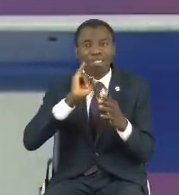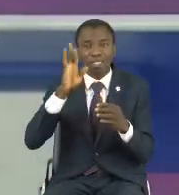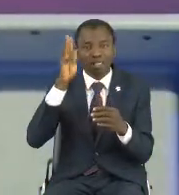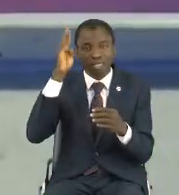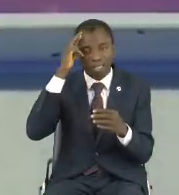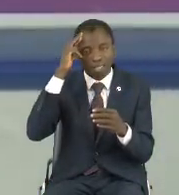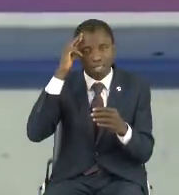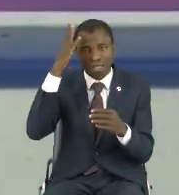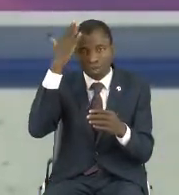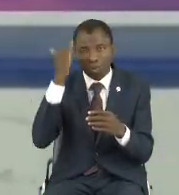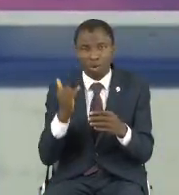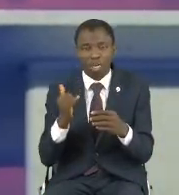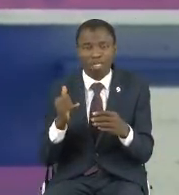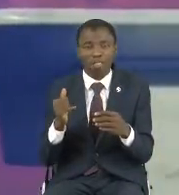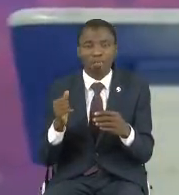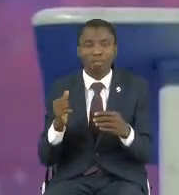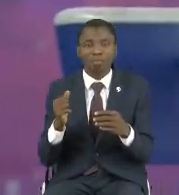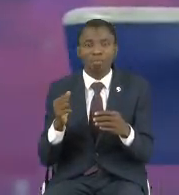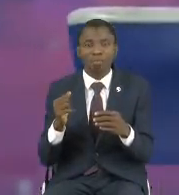we do